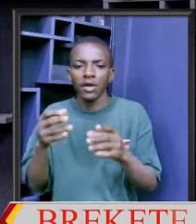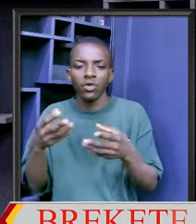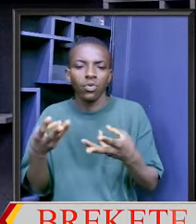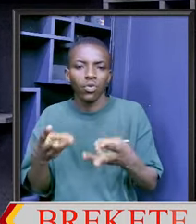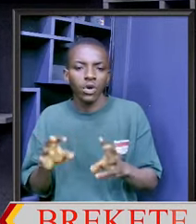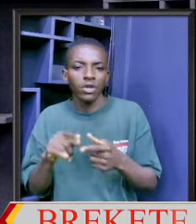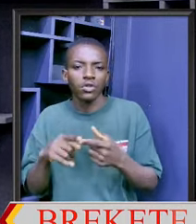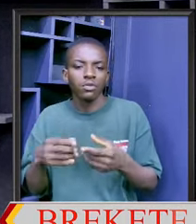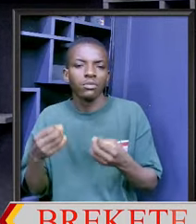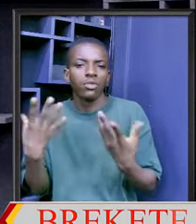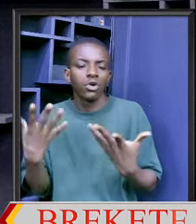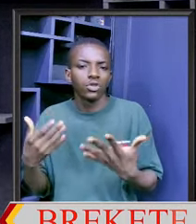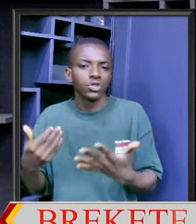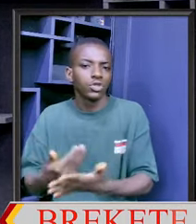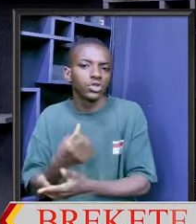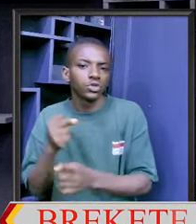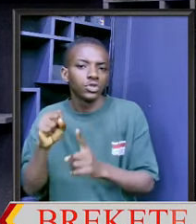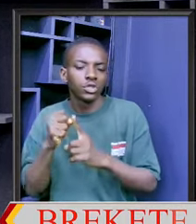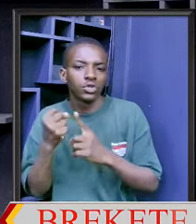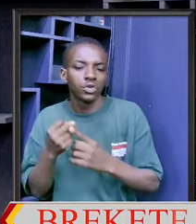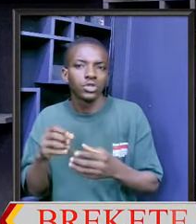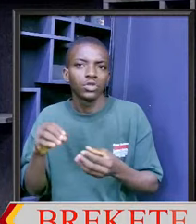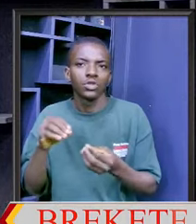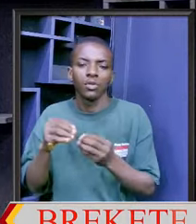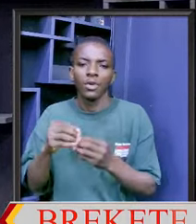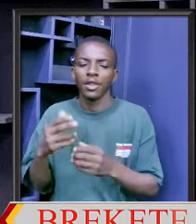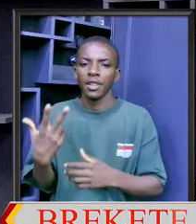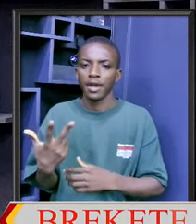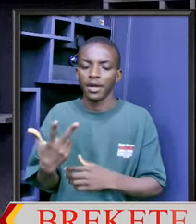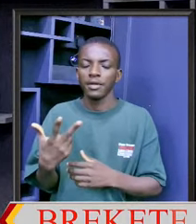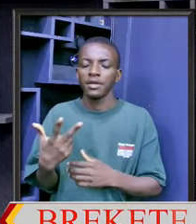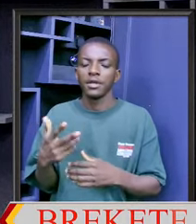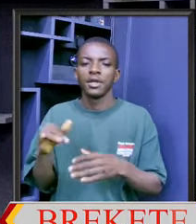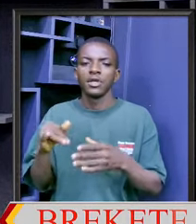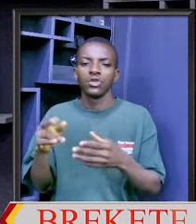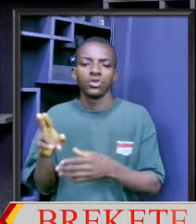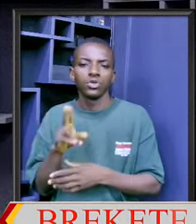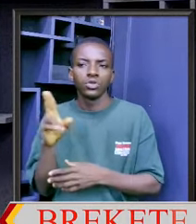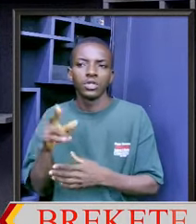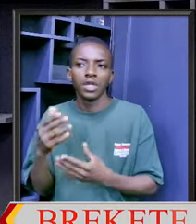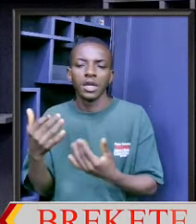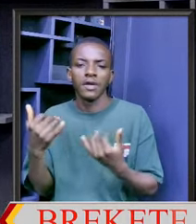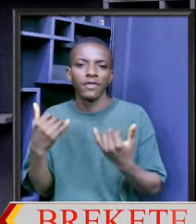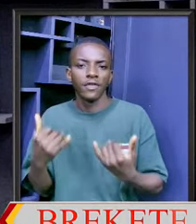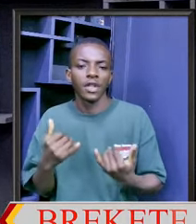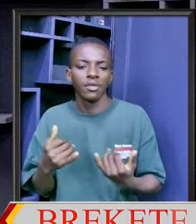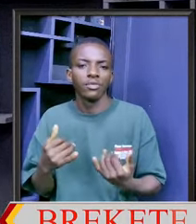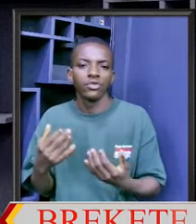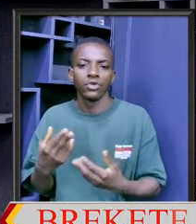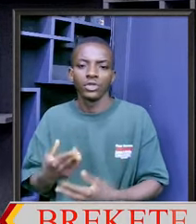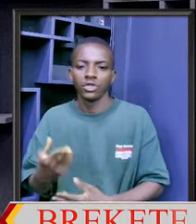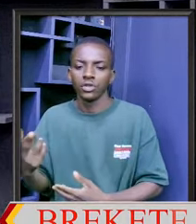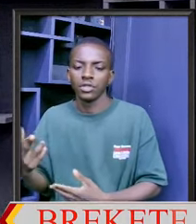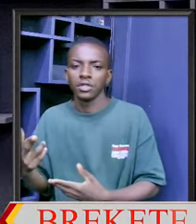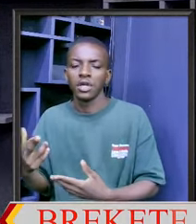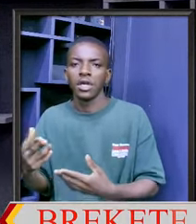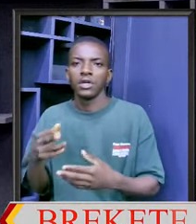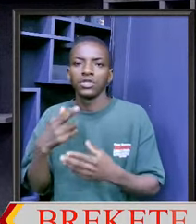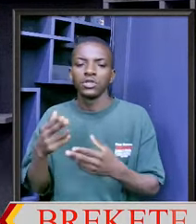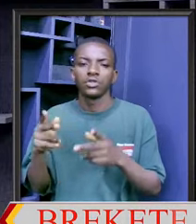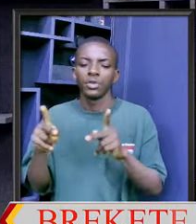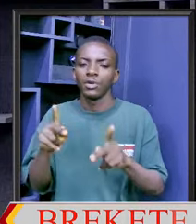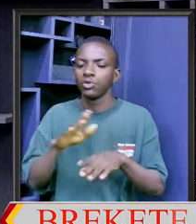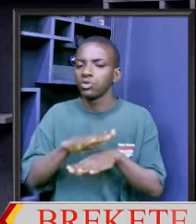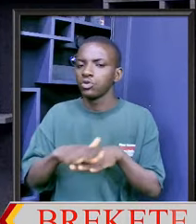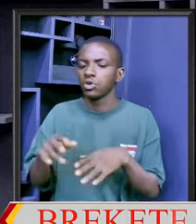make the most of new situations. Number three, utilize available resources. Resourceful